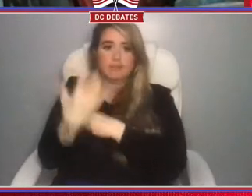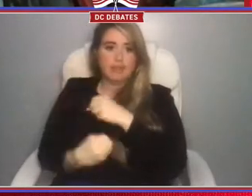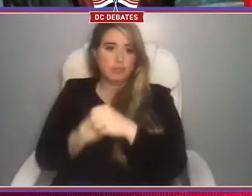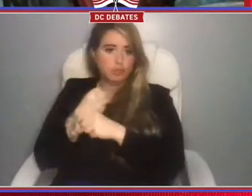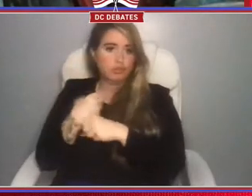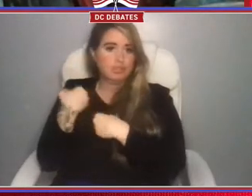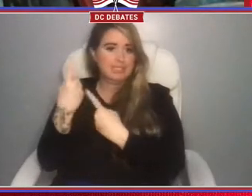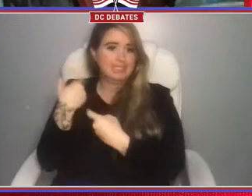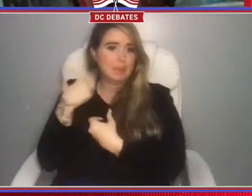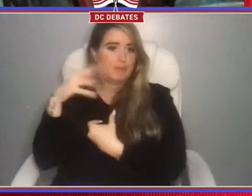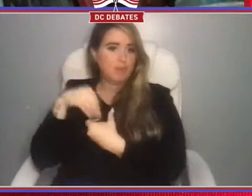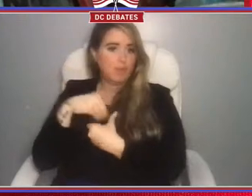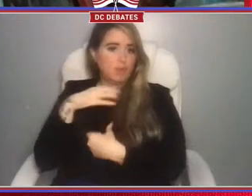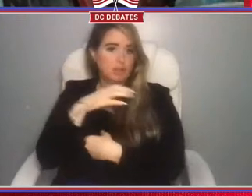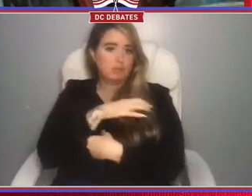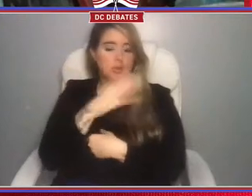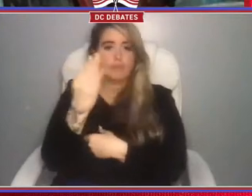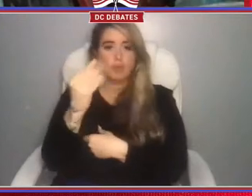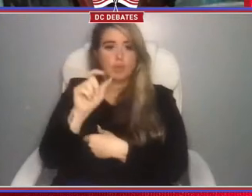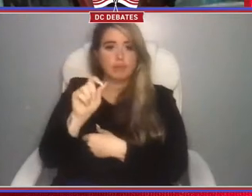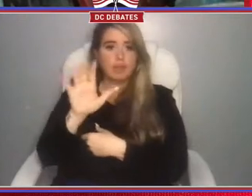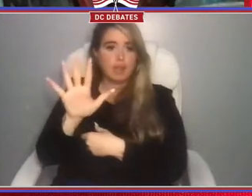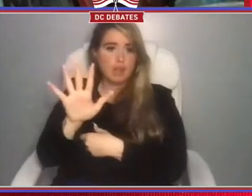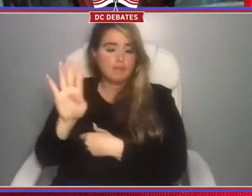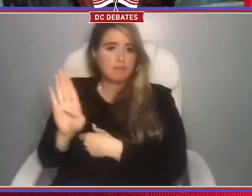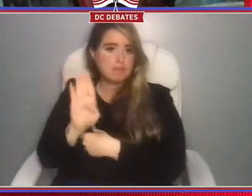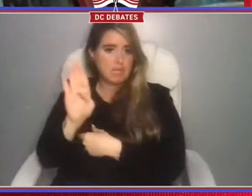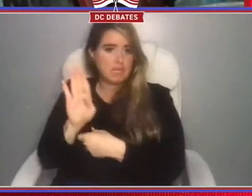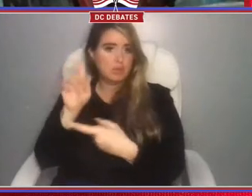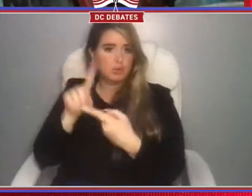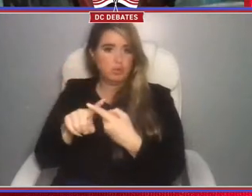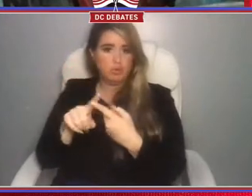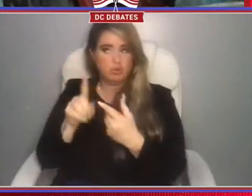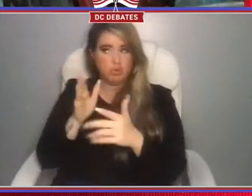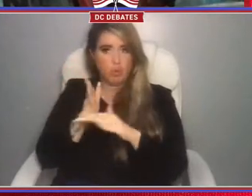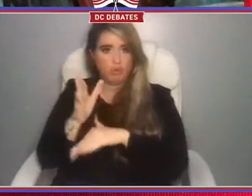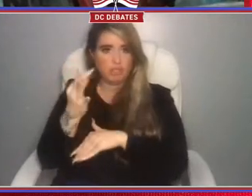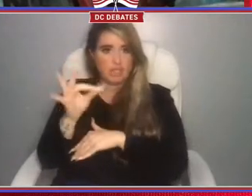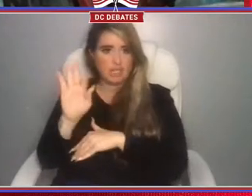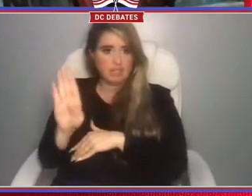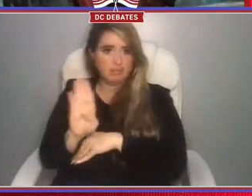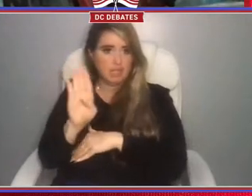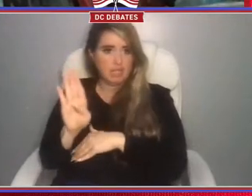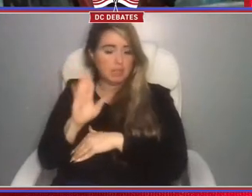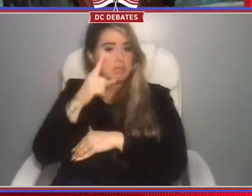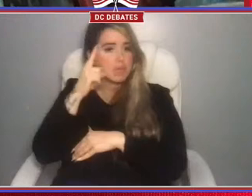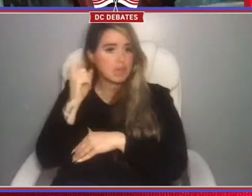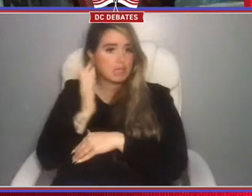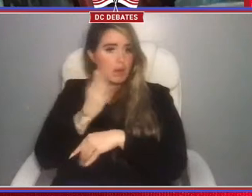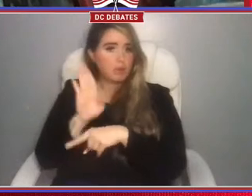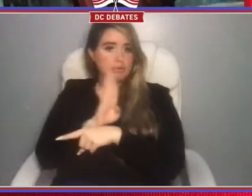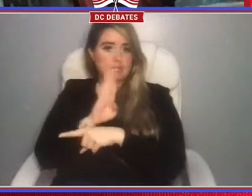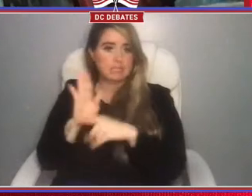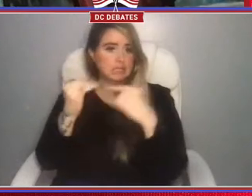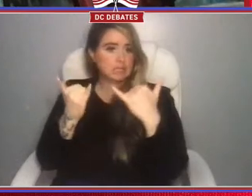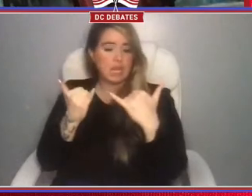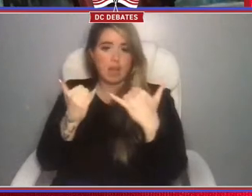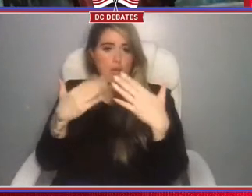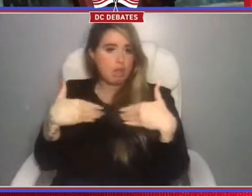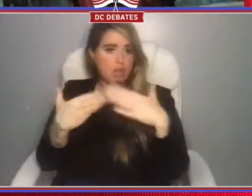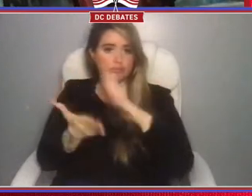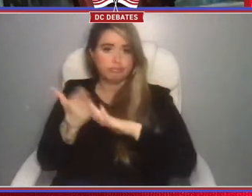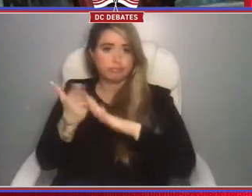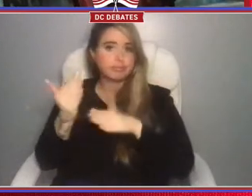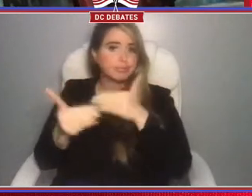from $14.5 billion to almost over $19 billion, because our businesses haven't been thriving. And so it's our